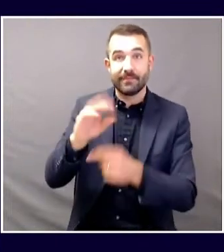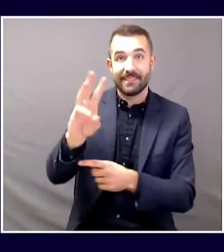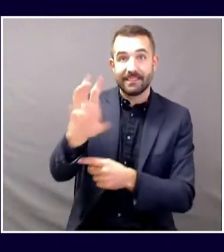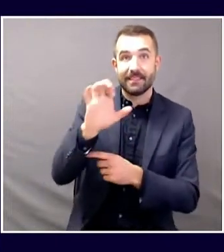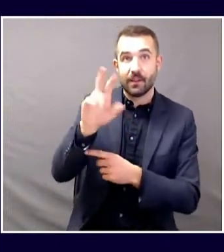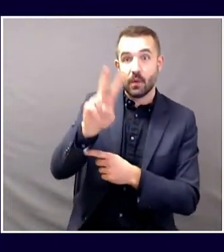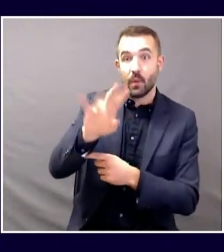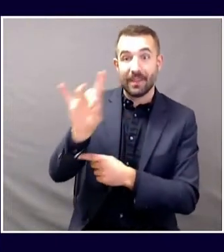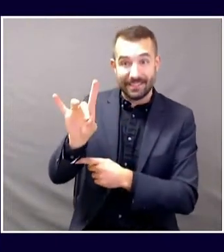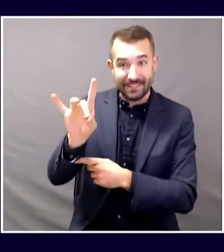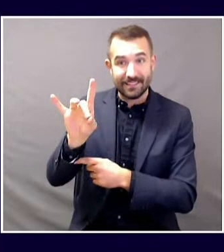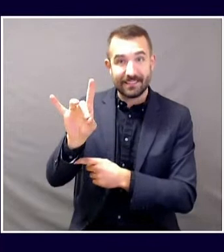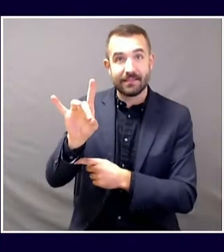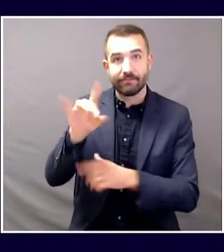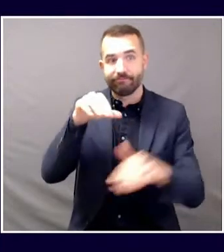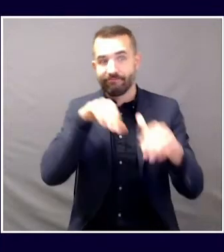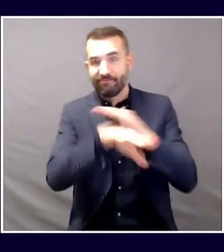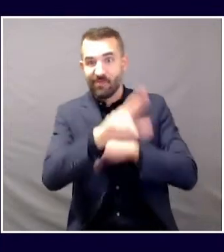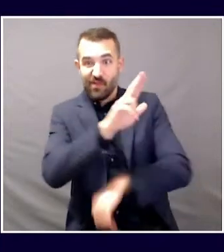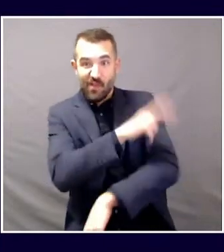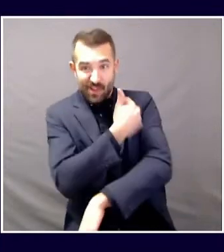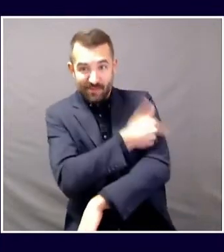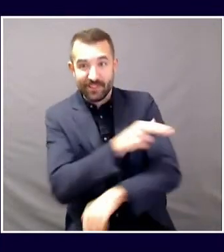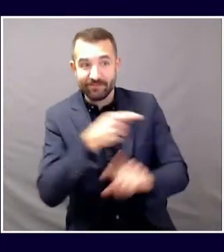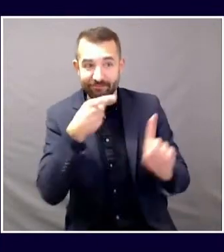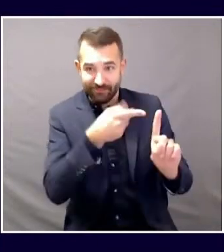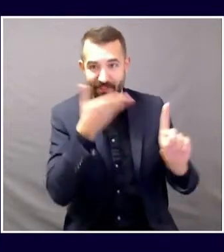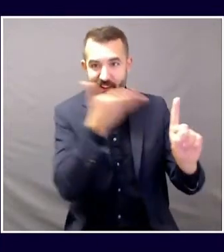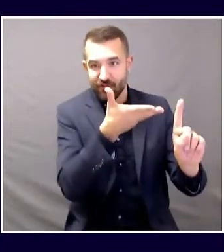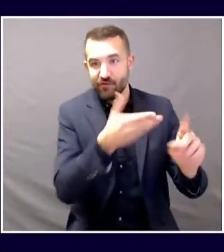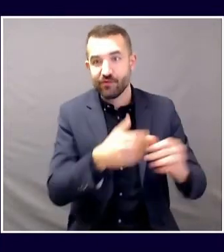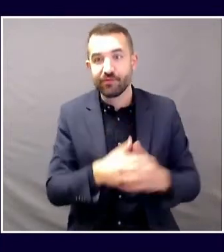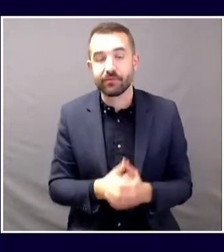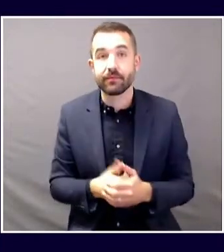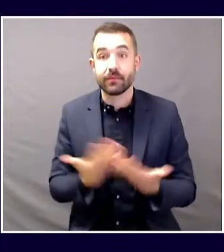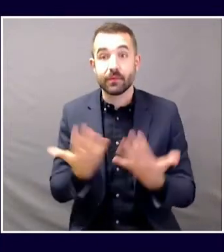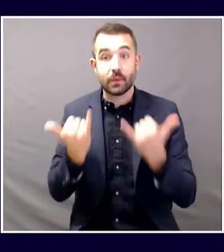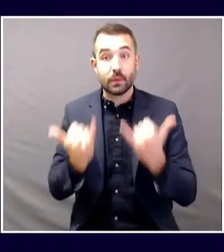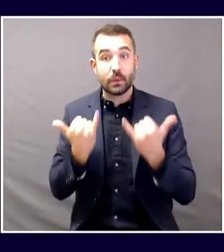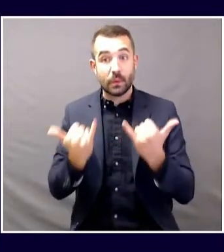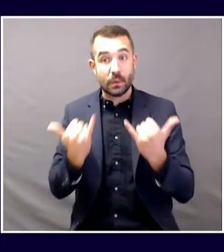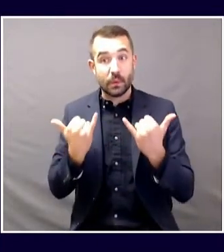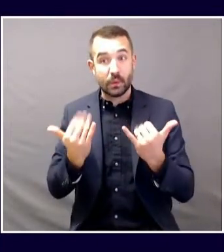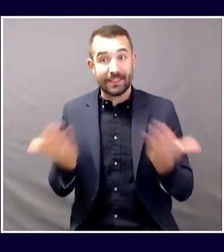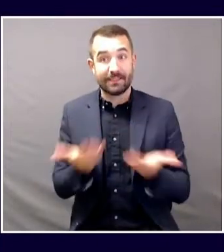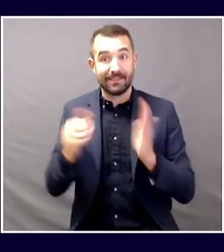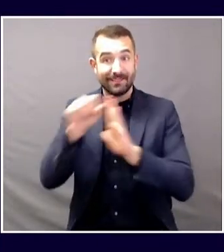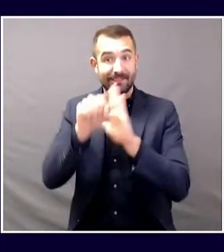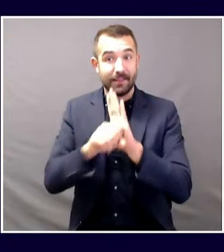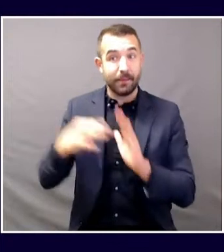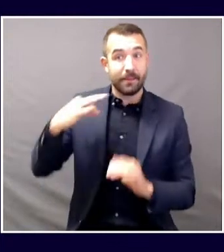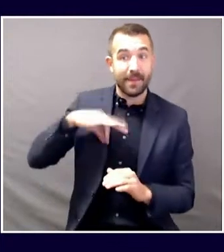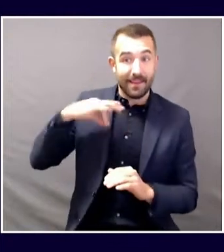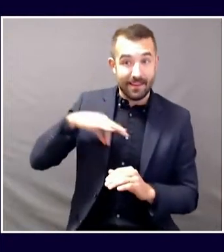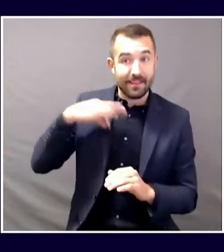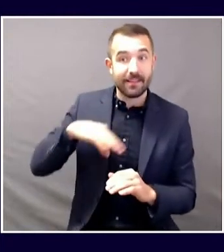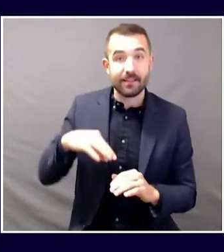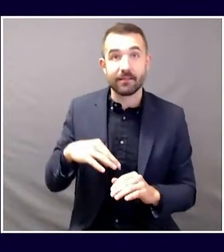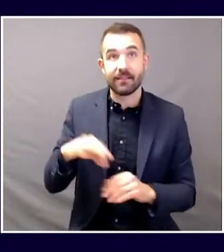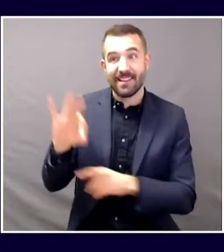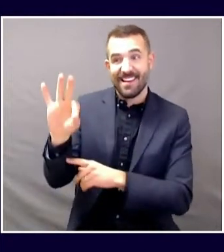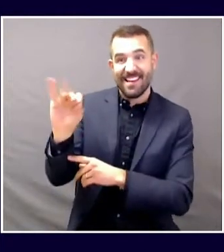hospitalized. Right now, today, in the state of Maine, 90 people